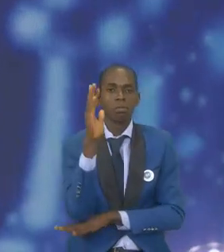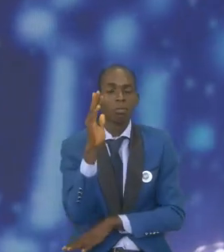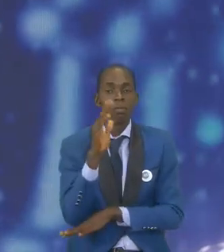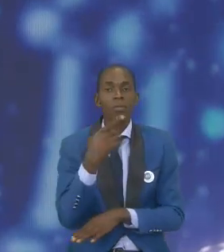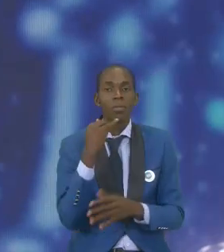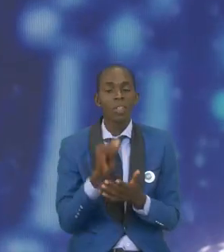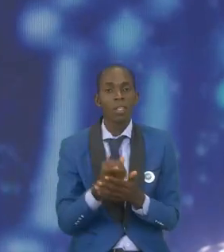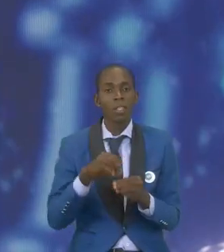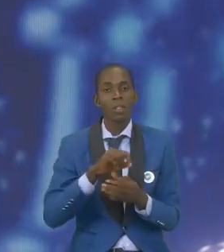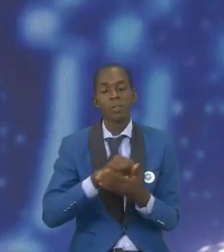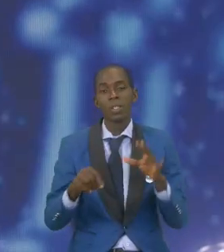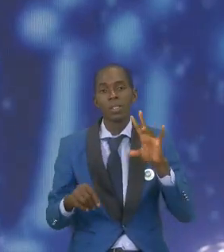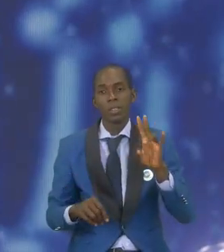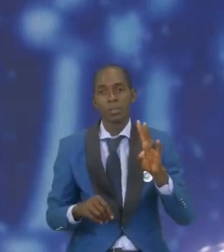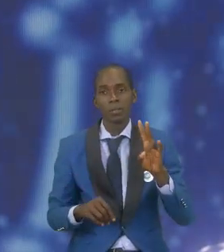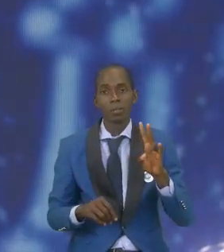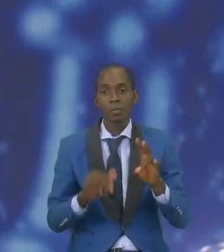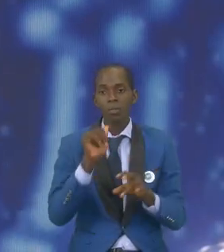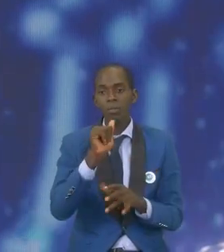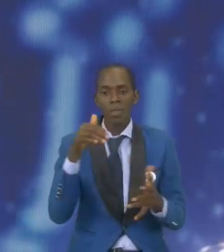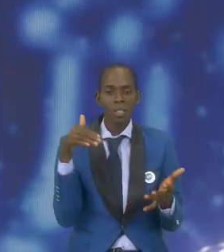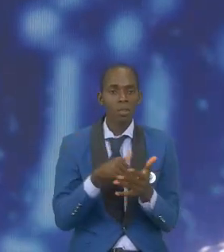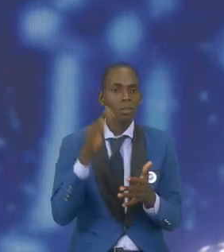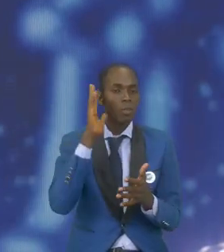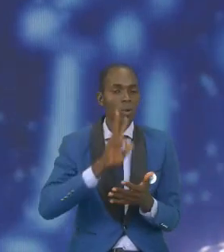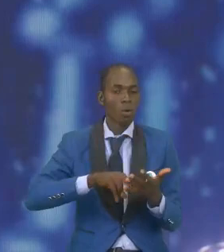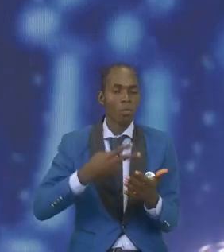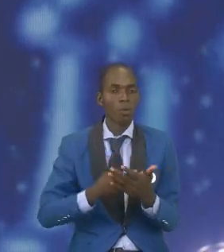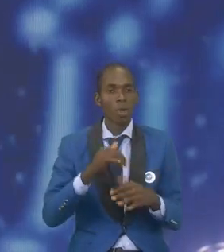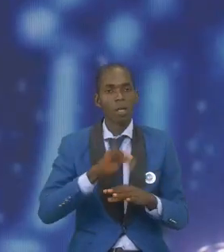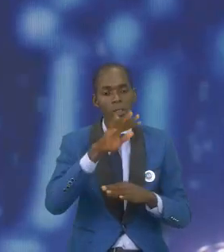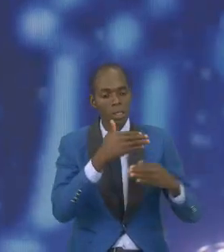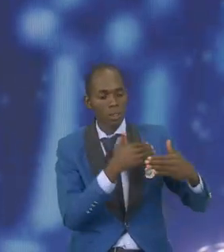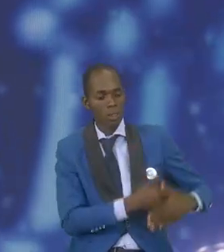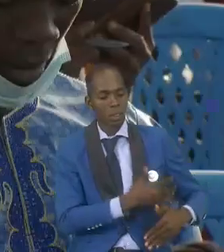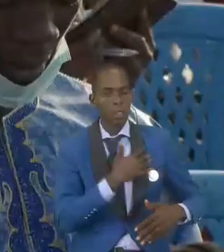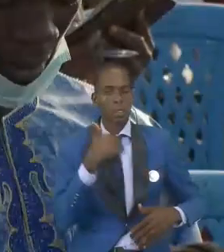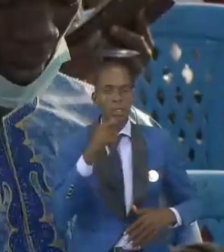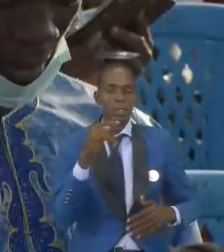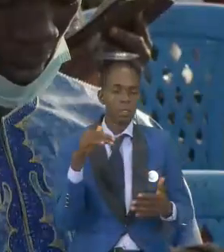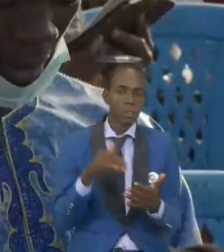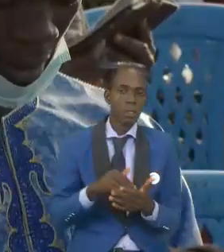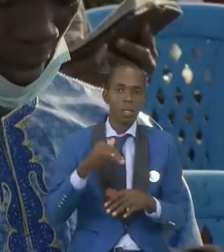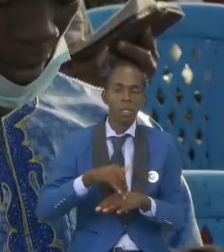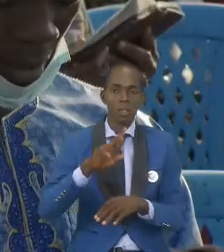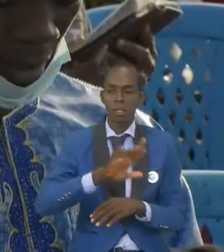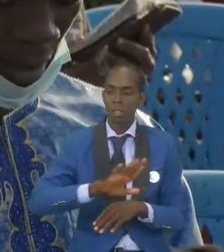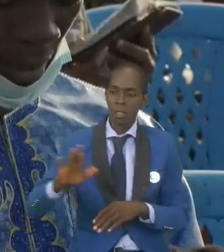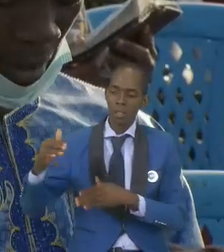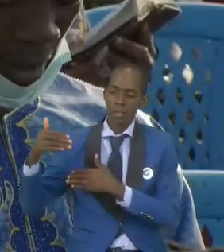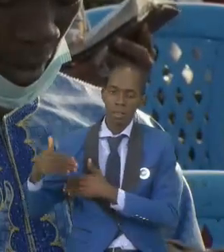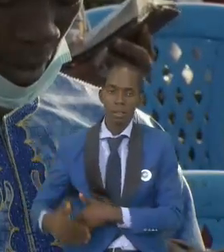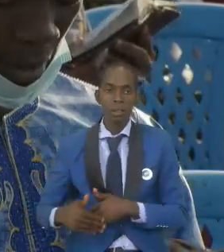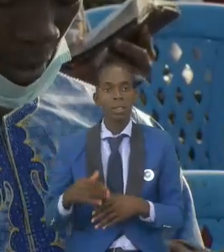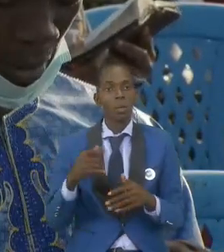7, it says in verse 7, 1,000 shall fall at thy side, and 10,000 at thy right hand, but